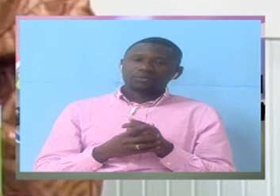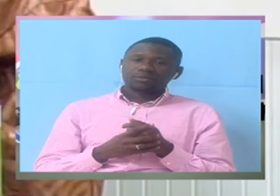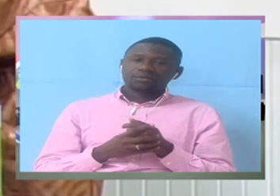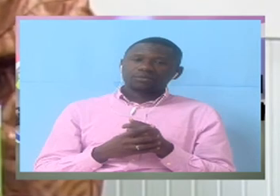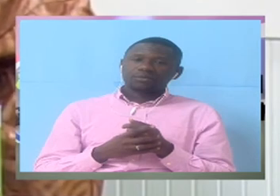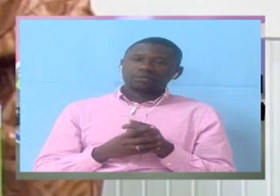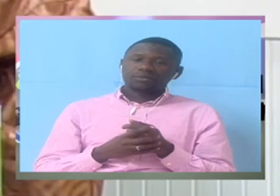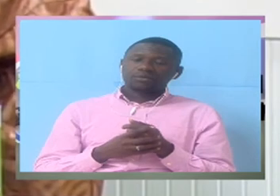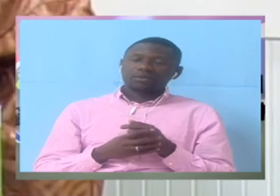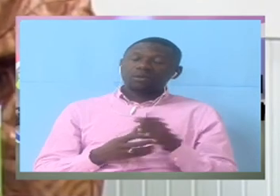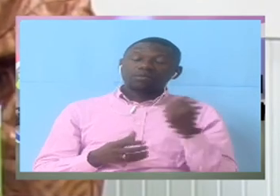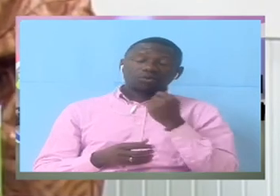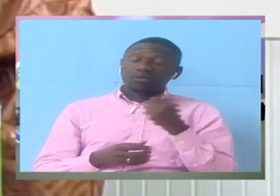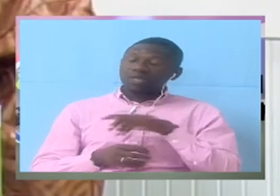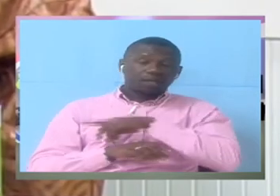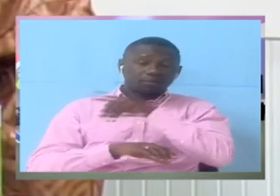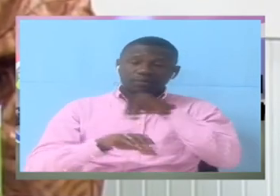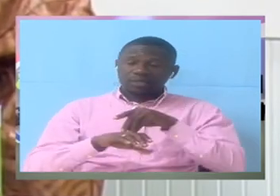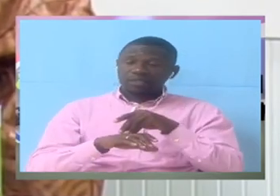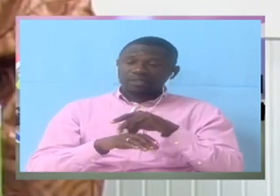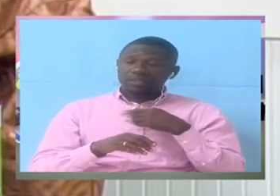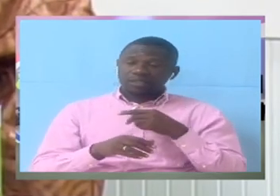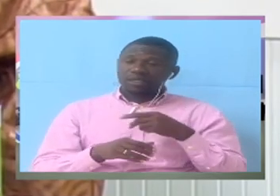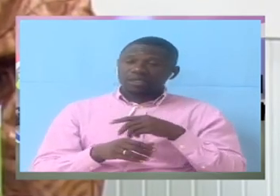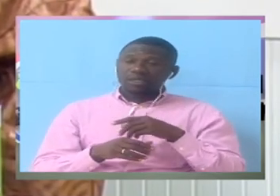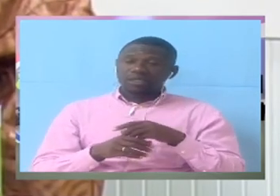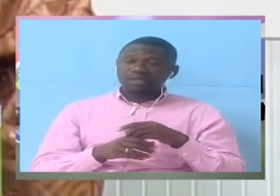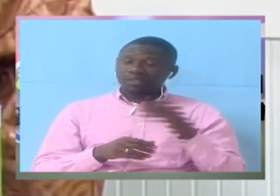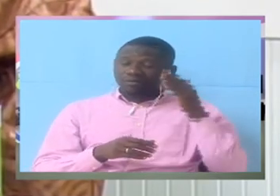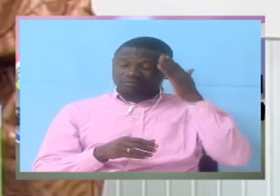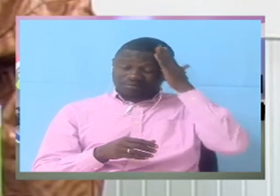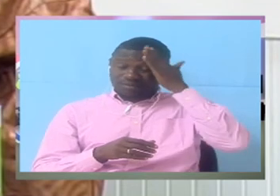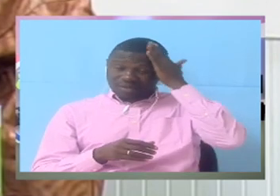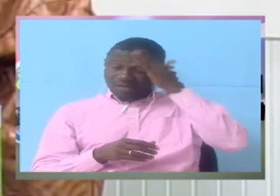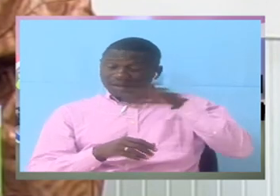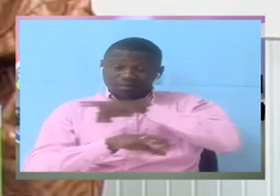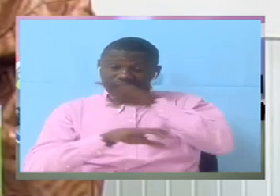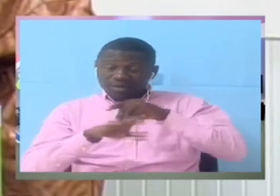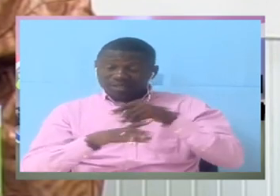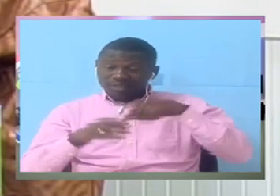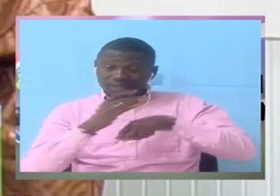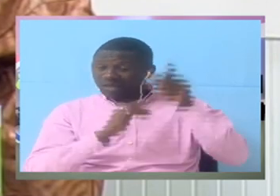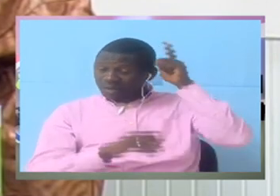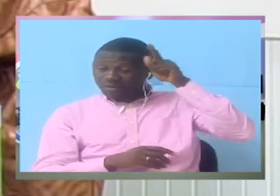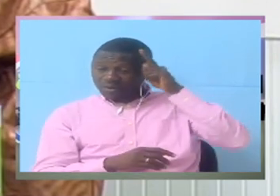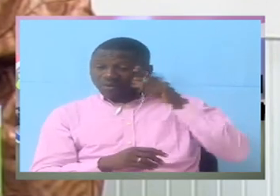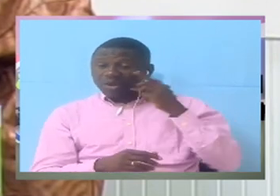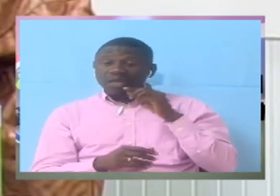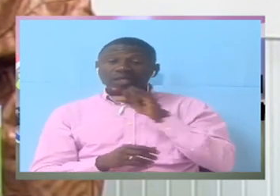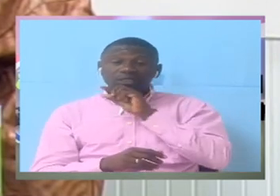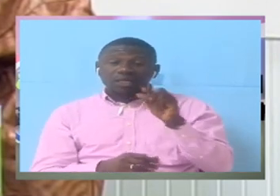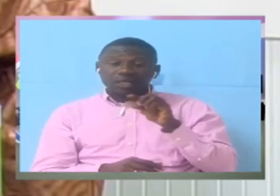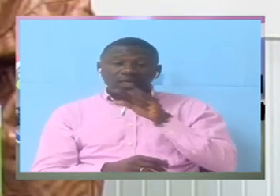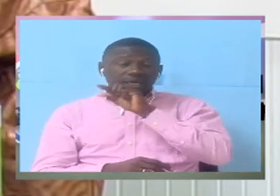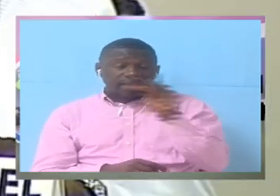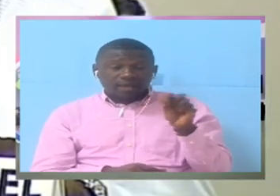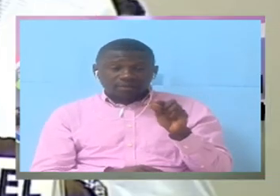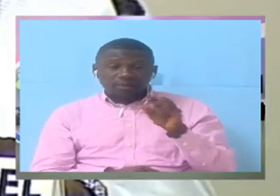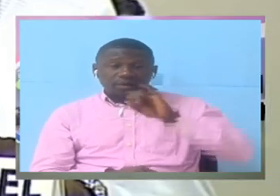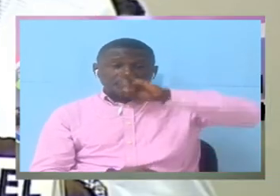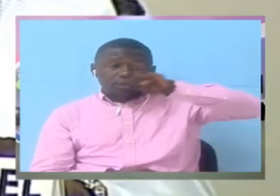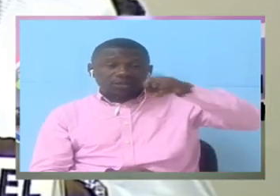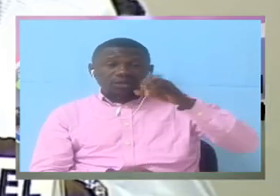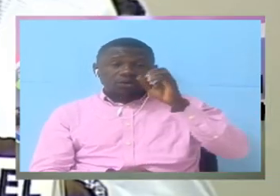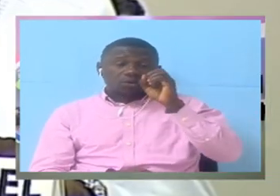Because anywhere at a ghetto in Liberia, when they say John or Rambo, they will give me away. So you also